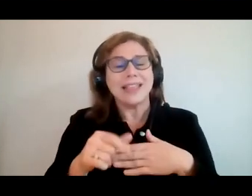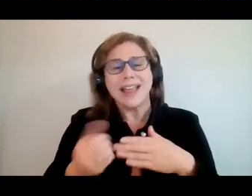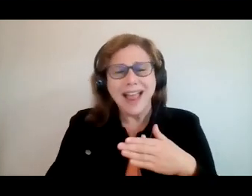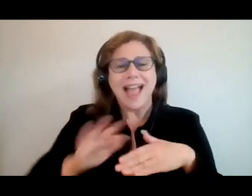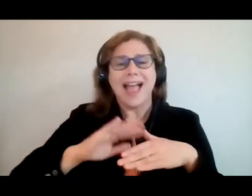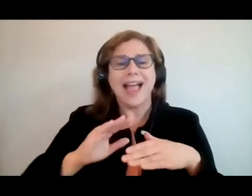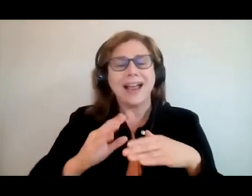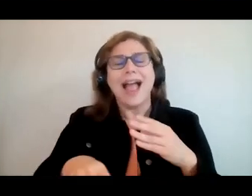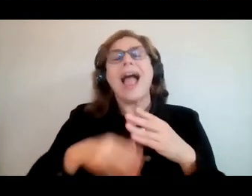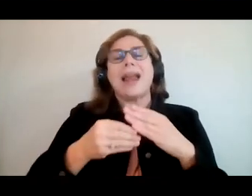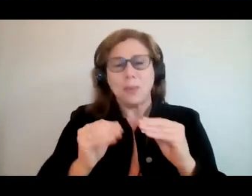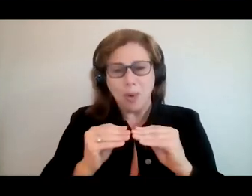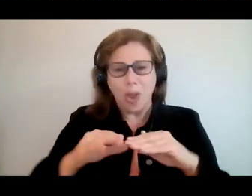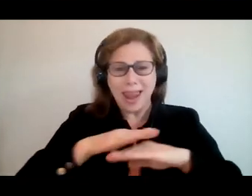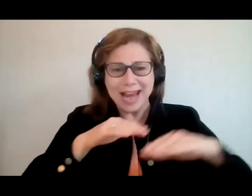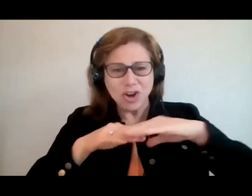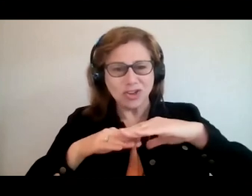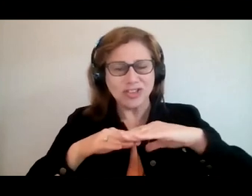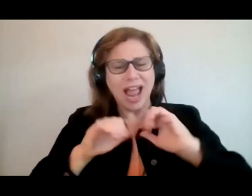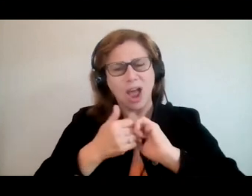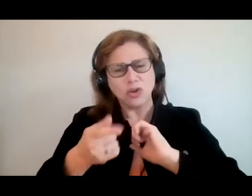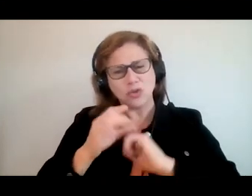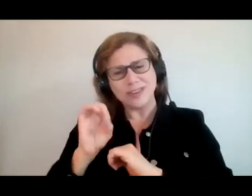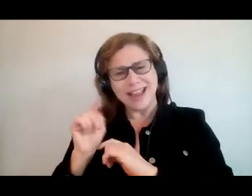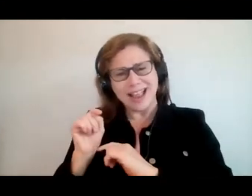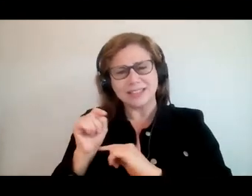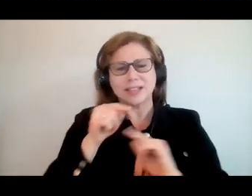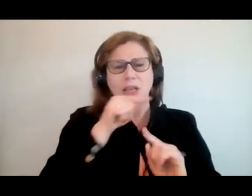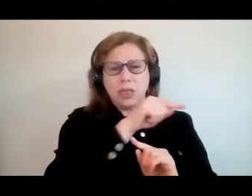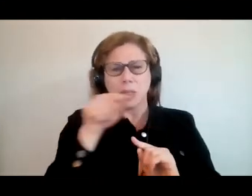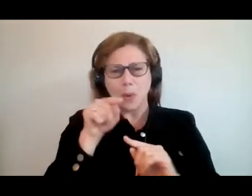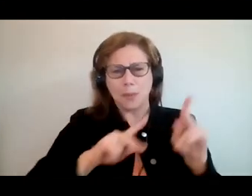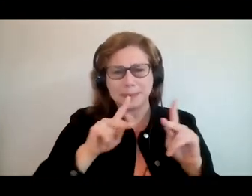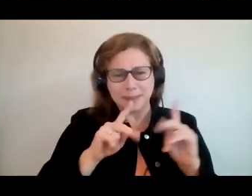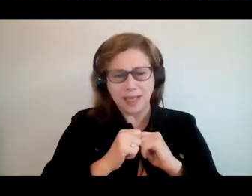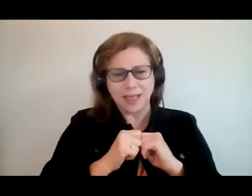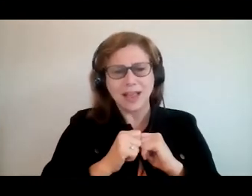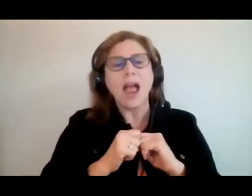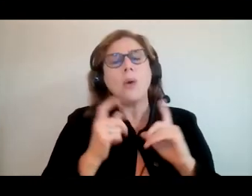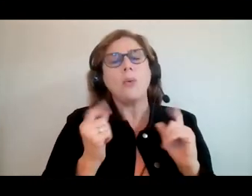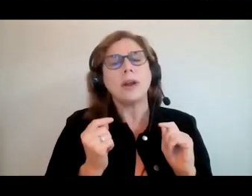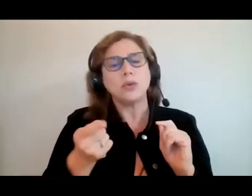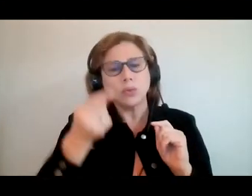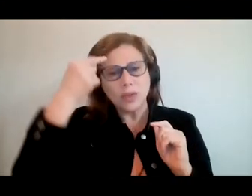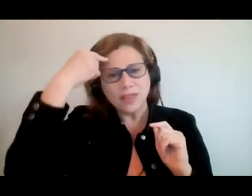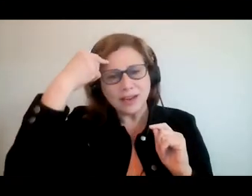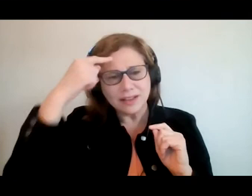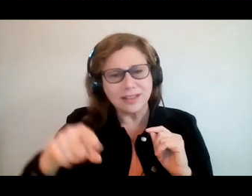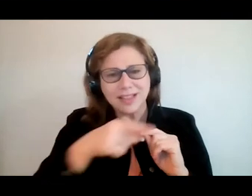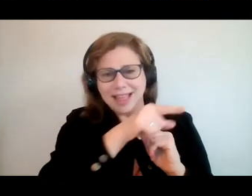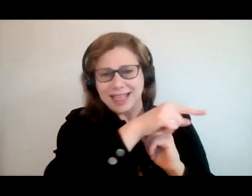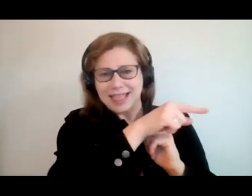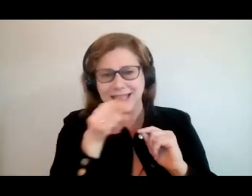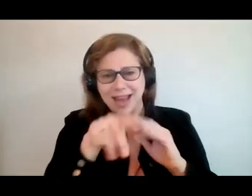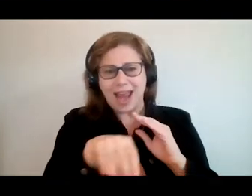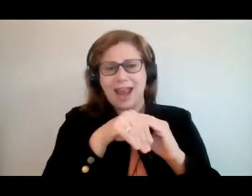film. How did you go about sort of casting those folks, and what do you think, you know, they add